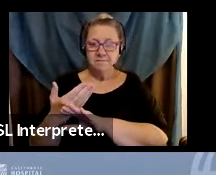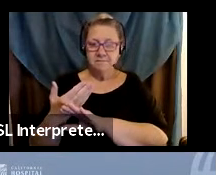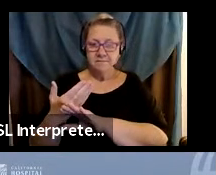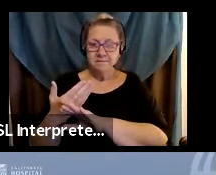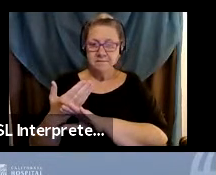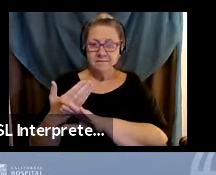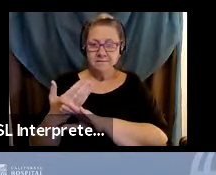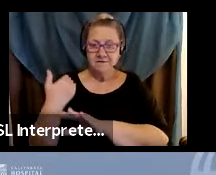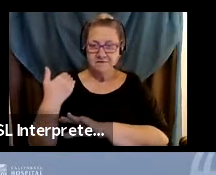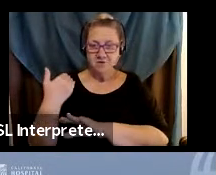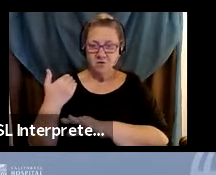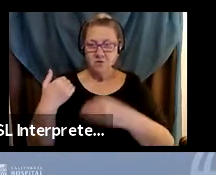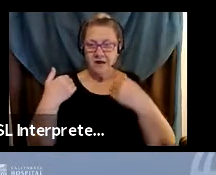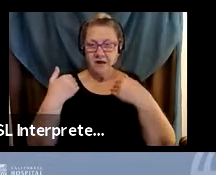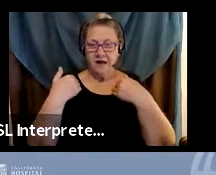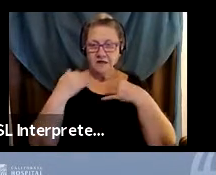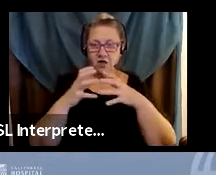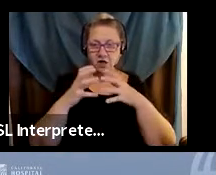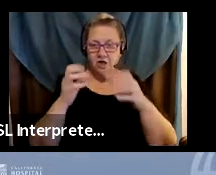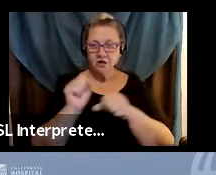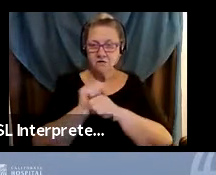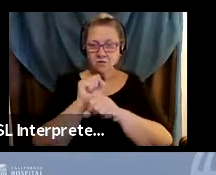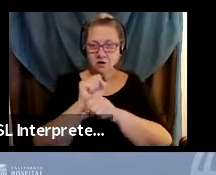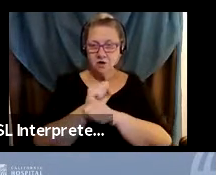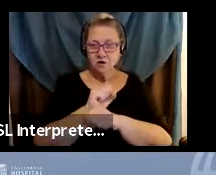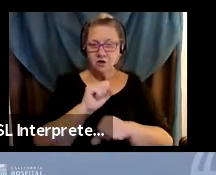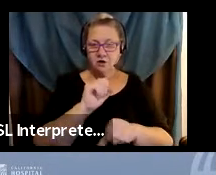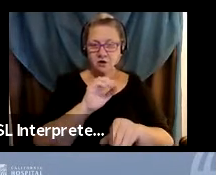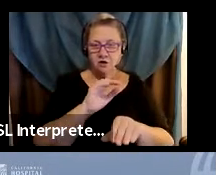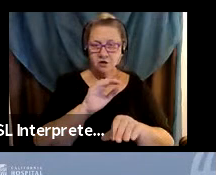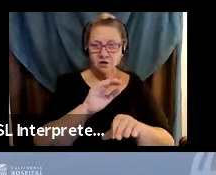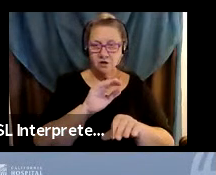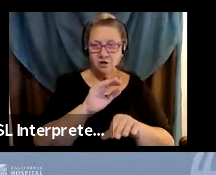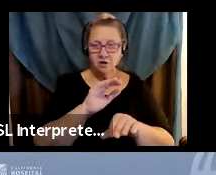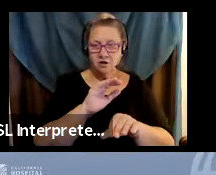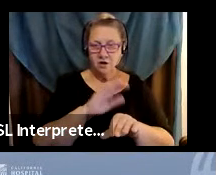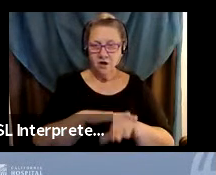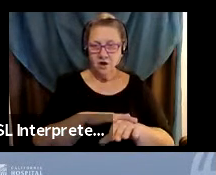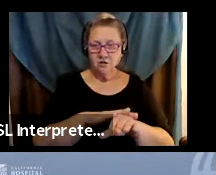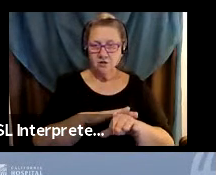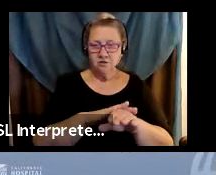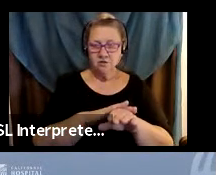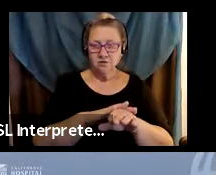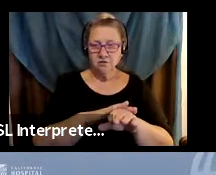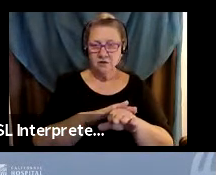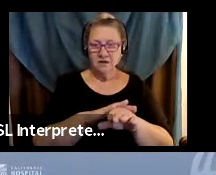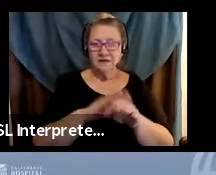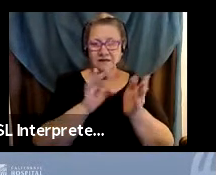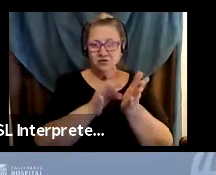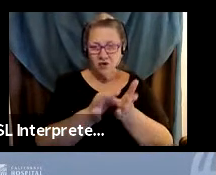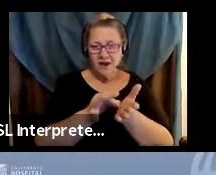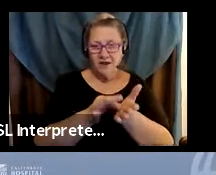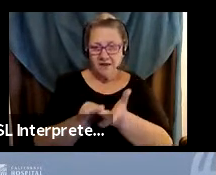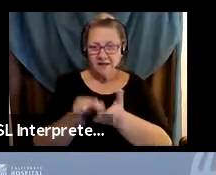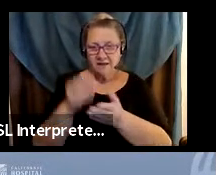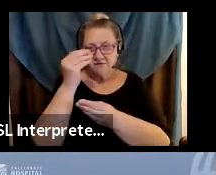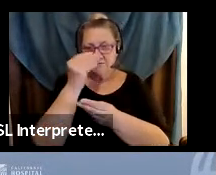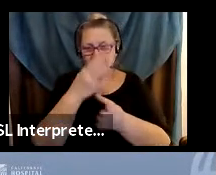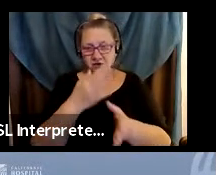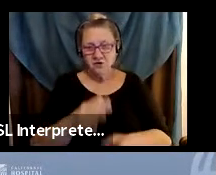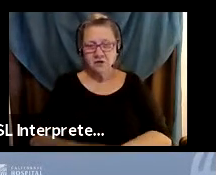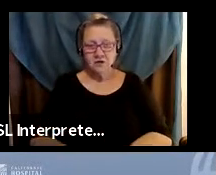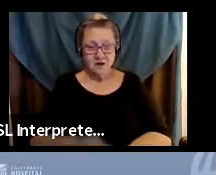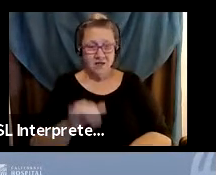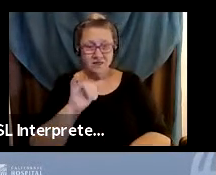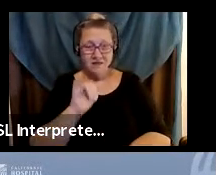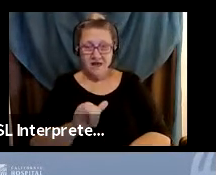information exchanges, and certainly bidirectional exchange with large systems and health electronic health records. I will acknowledge it's another area